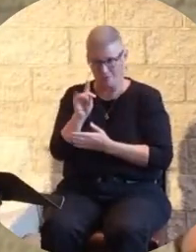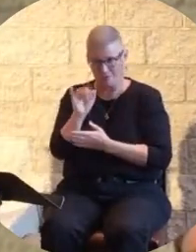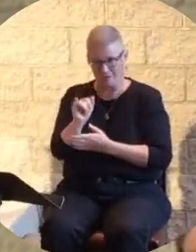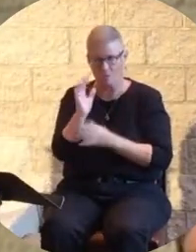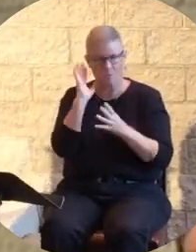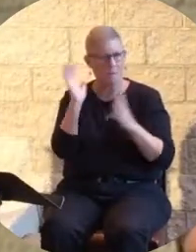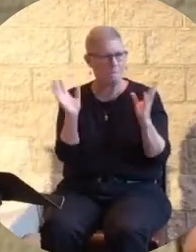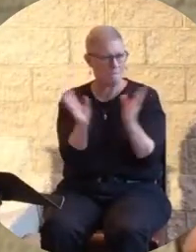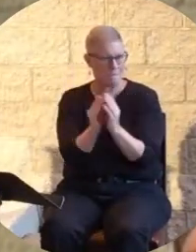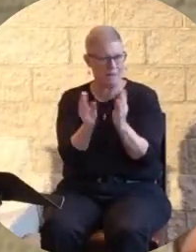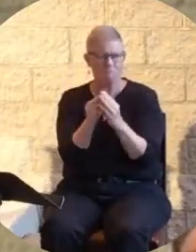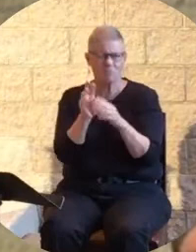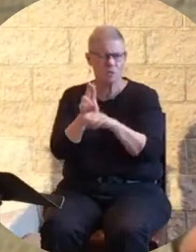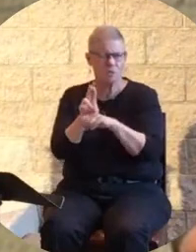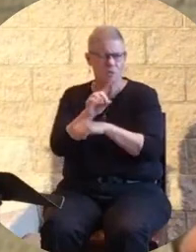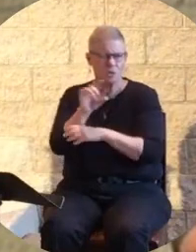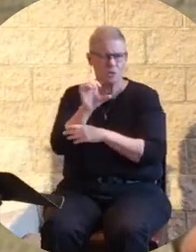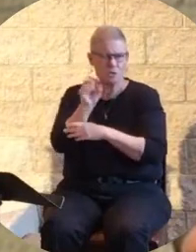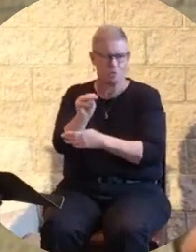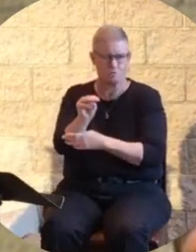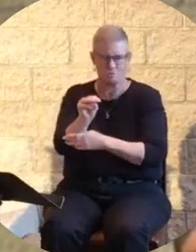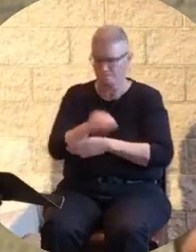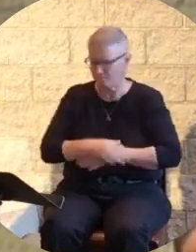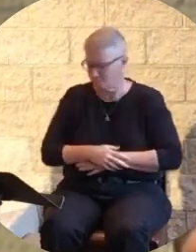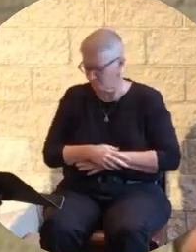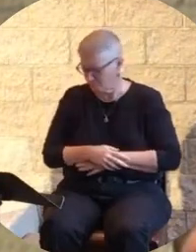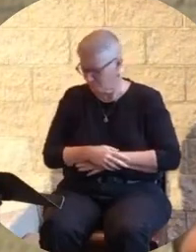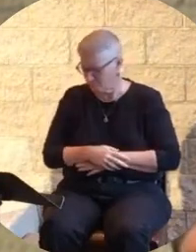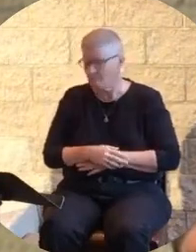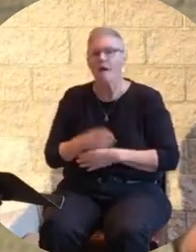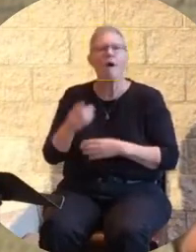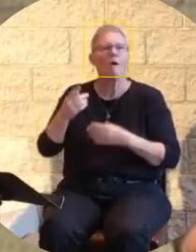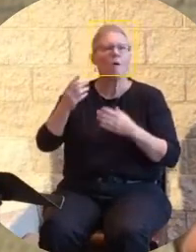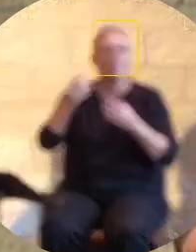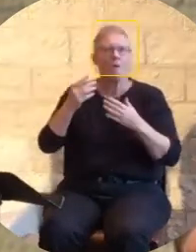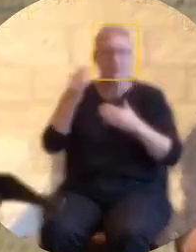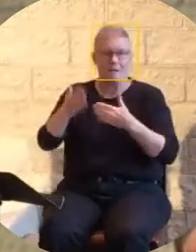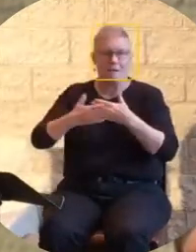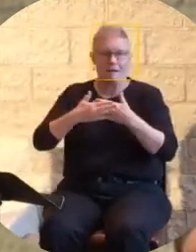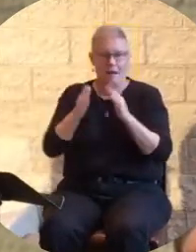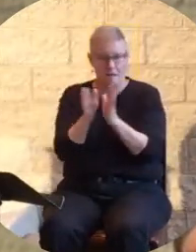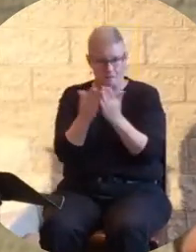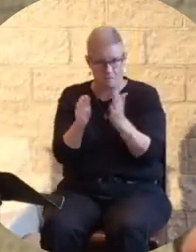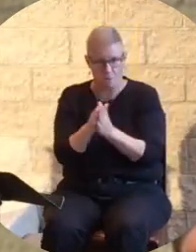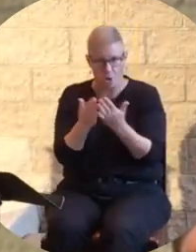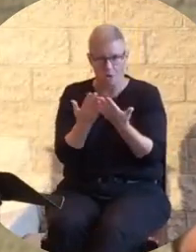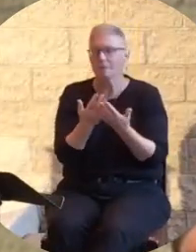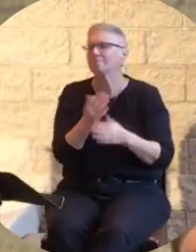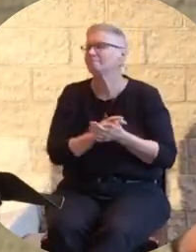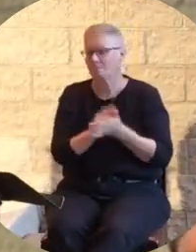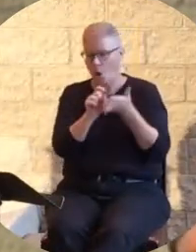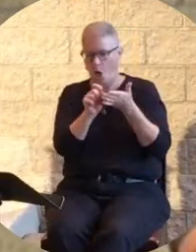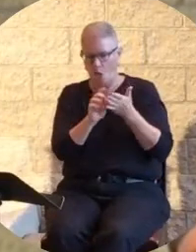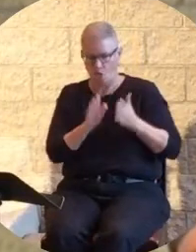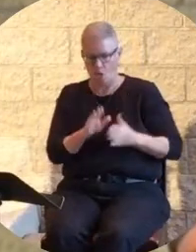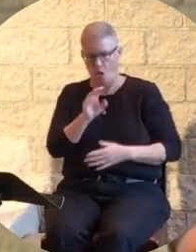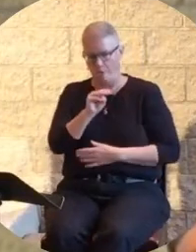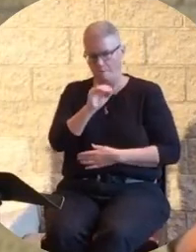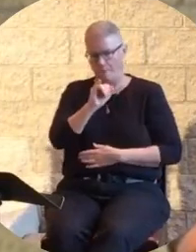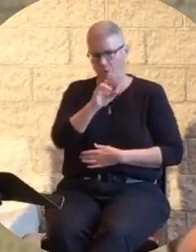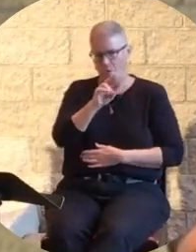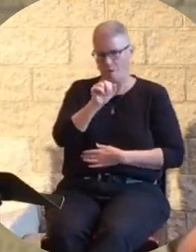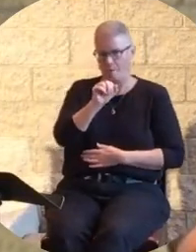book study begins next Sunday, and super excited for this, Mirabai Starr, the author of God of Love, will be